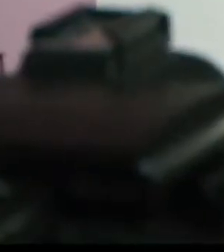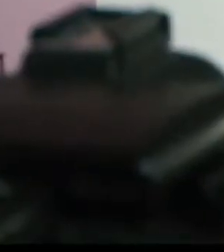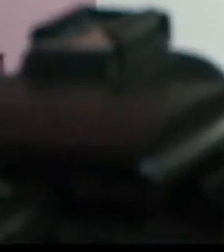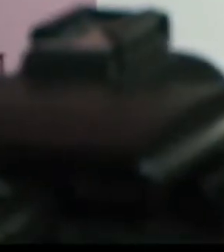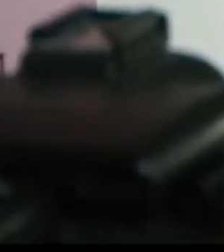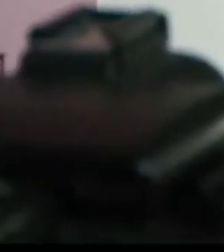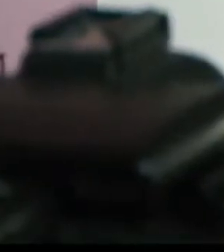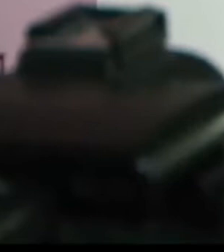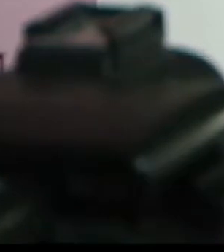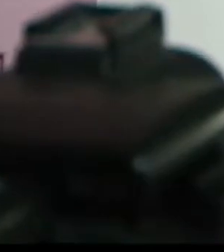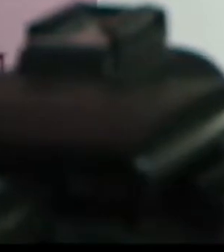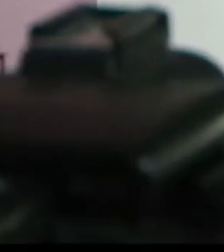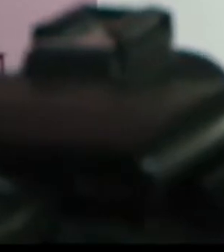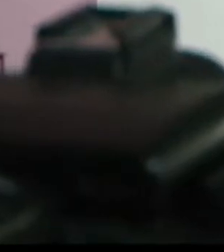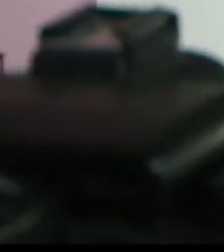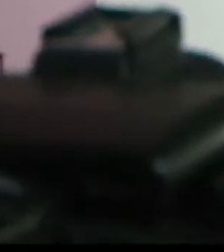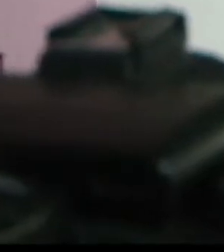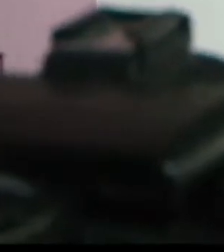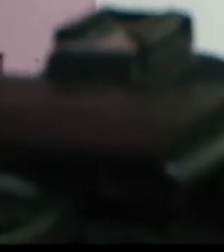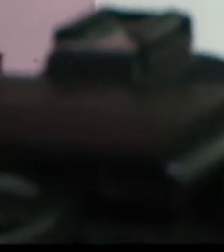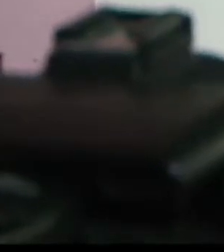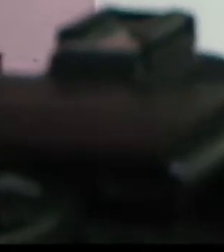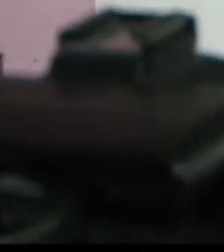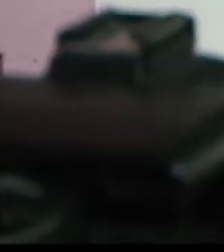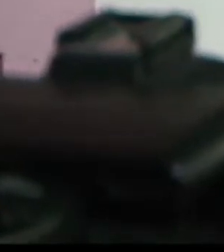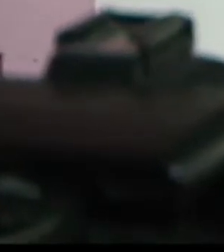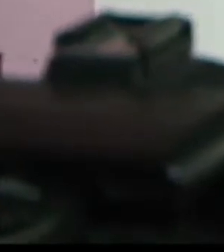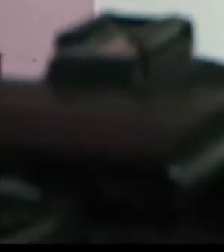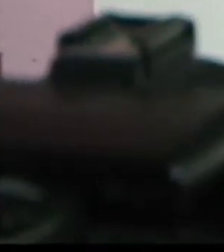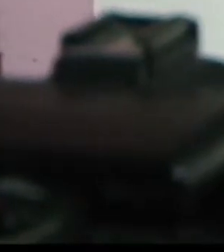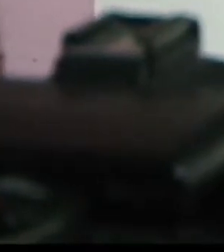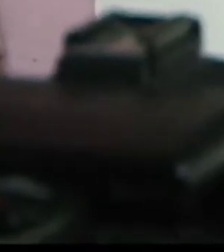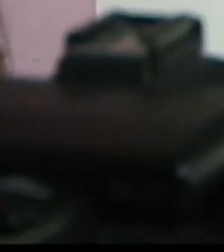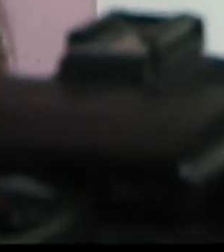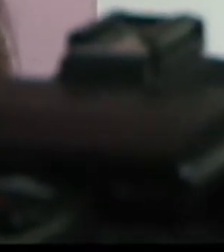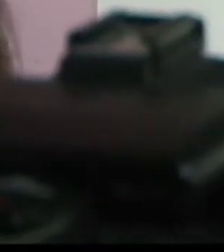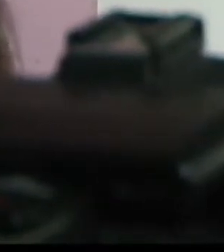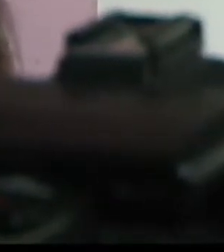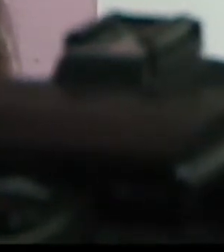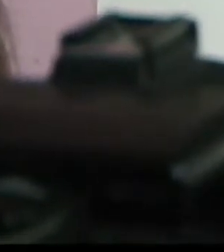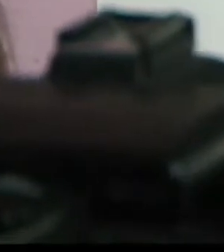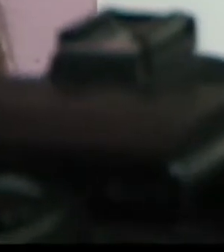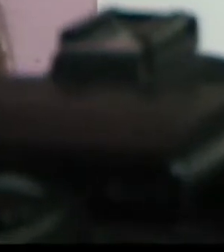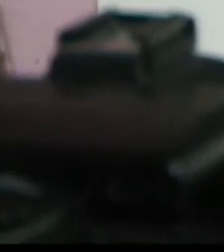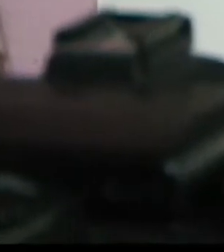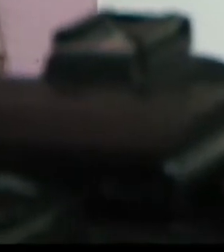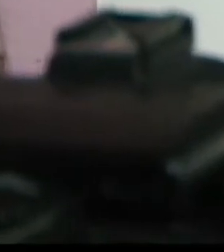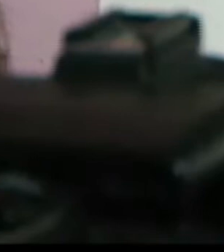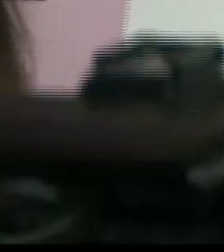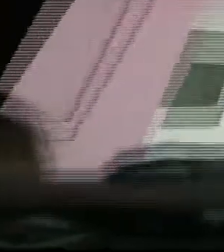Also ahead, what National Insurance Minister Shane Gibson is saying about another NIB audit.